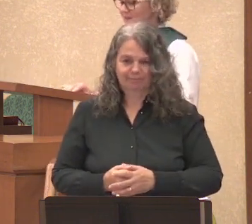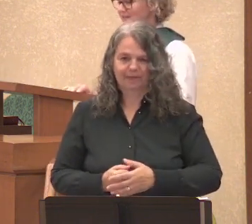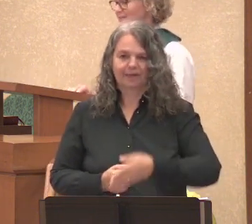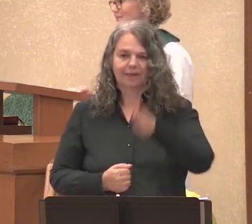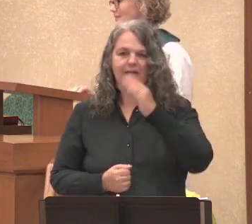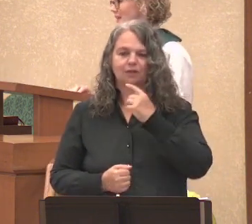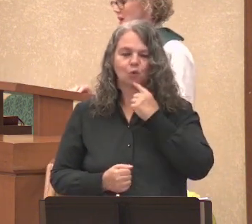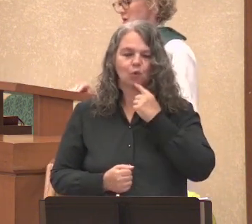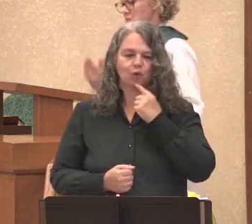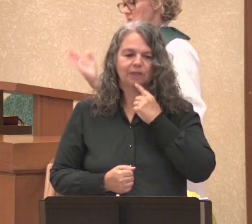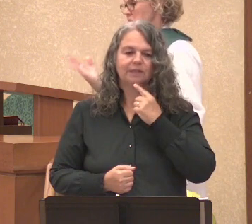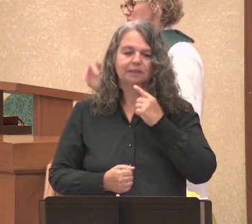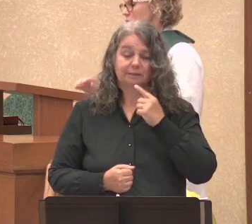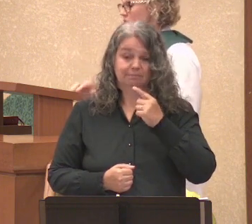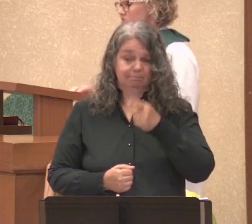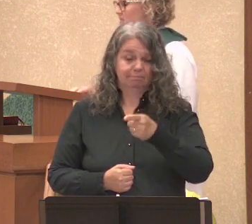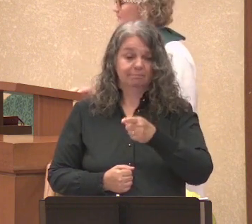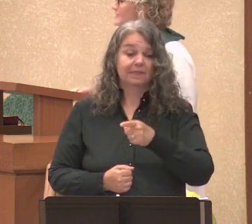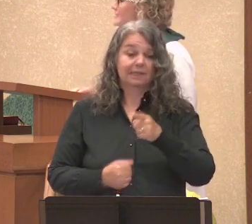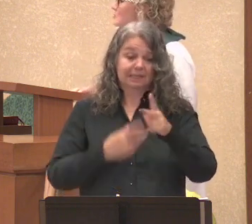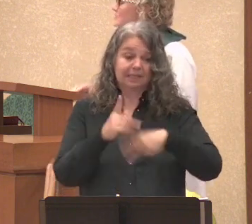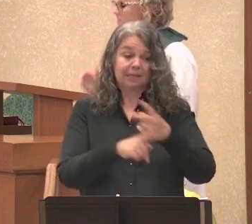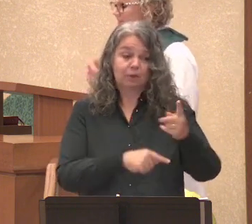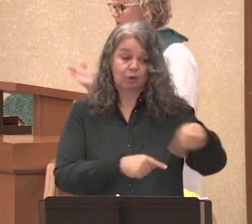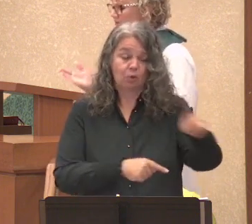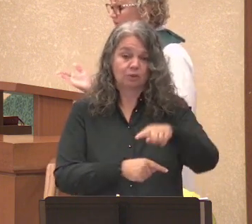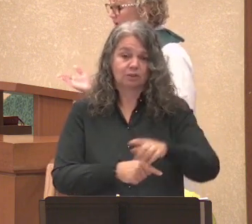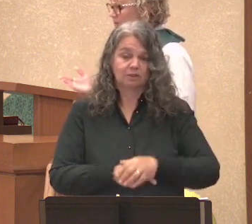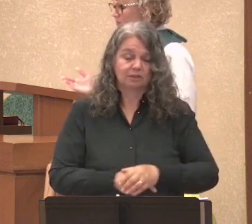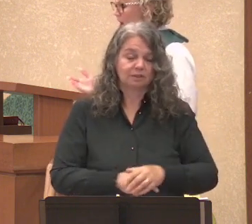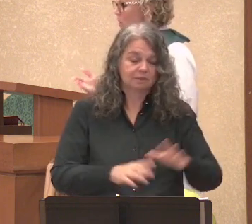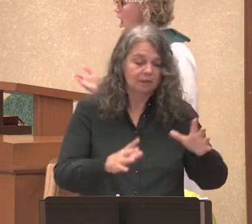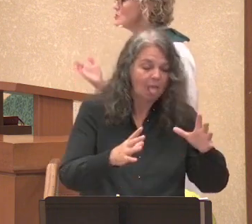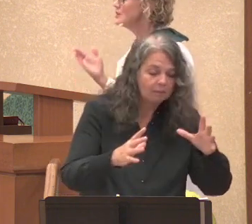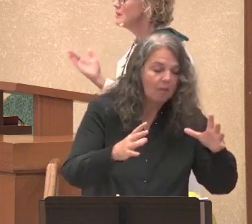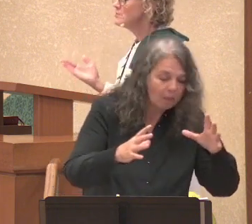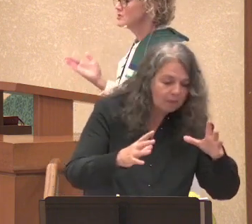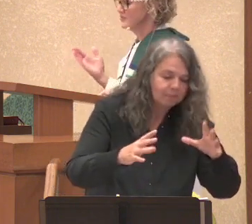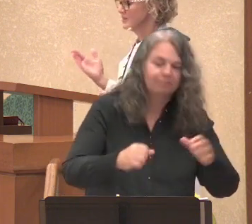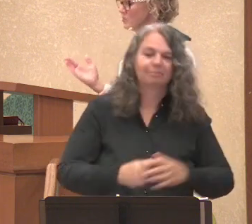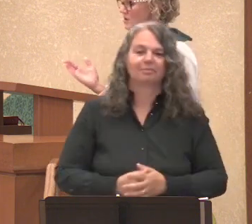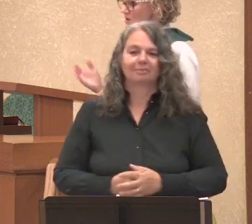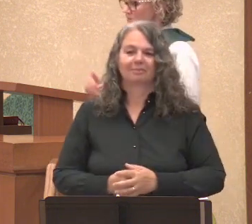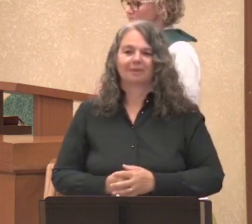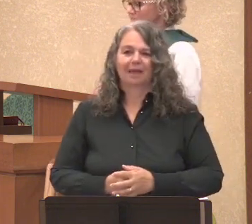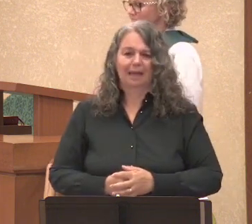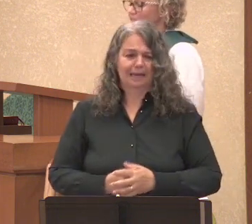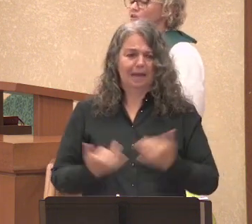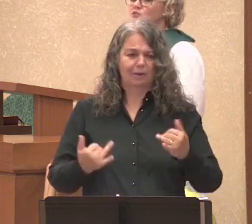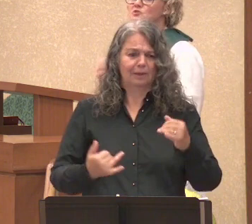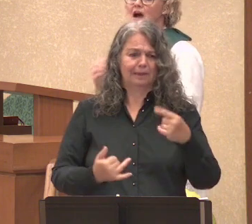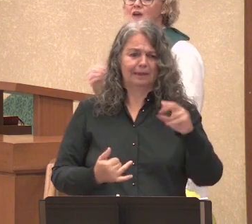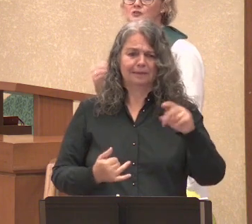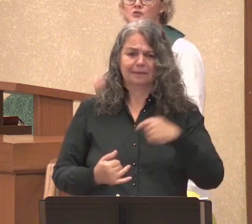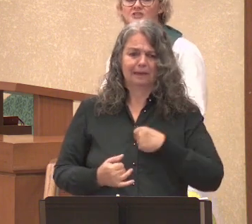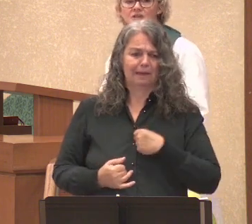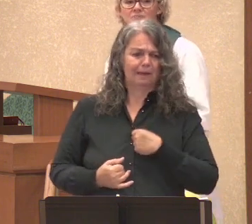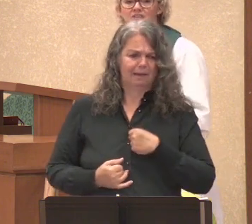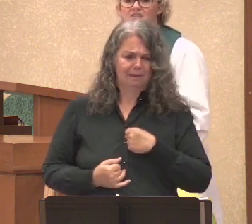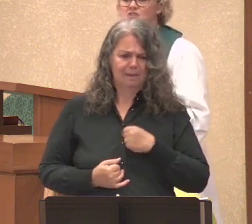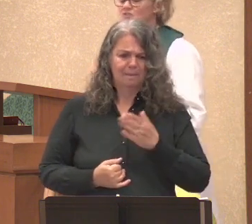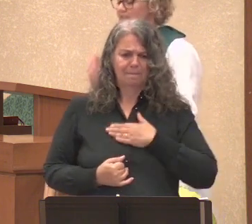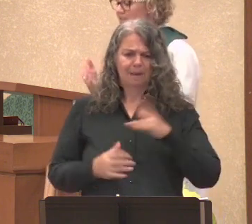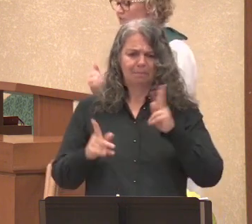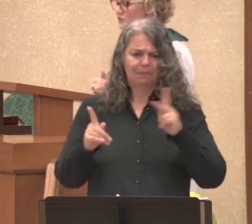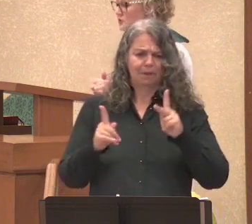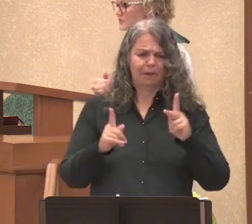keep. Well, of course, Gideon was terrified with how outnumbered they were. So God told him